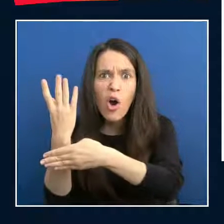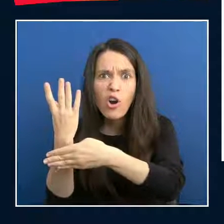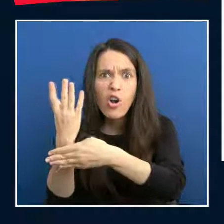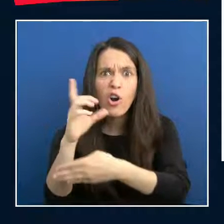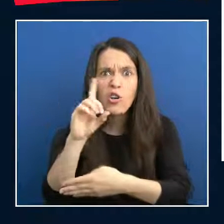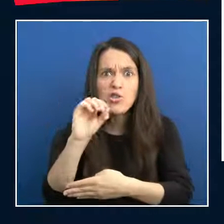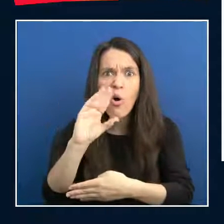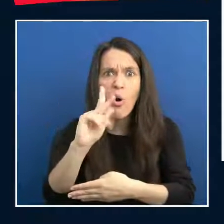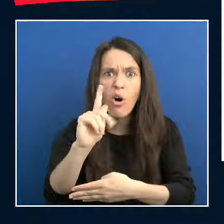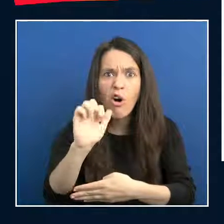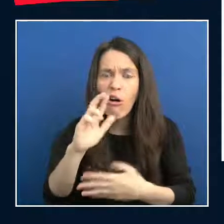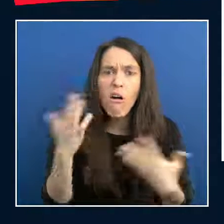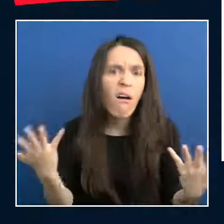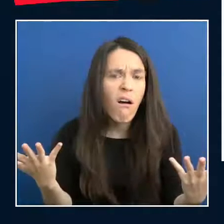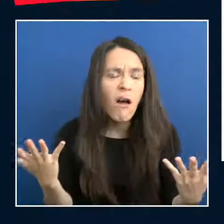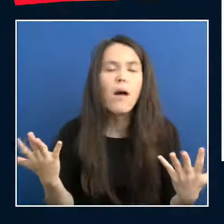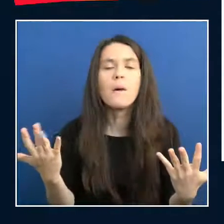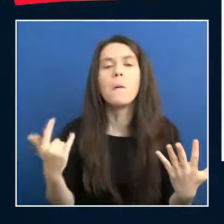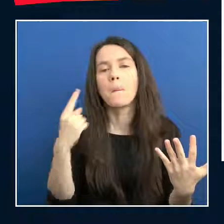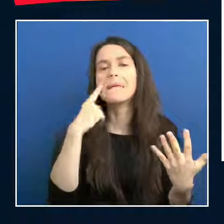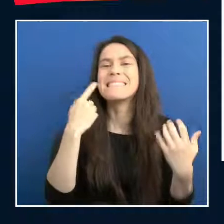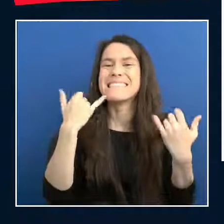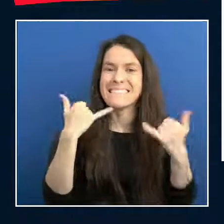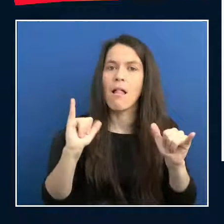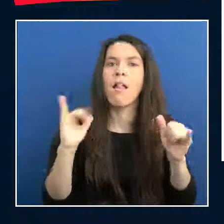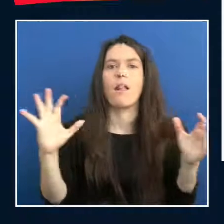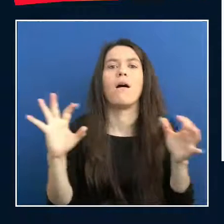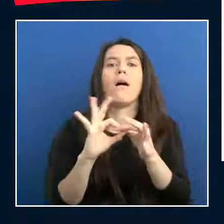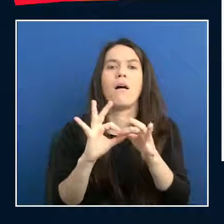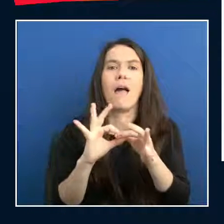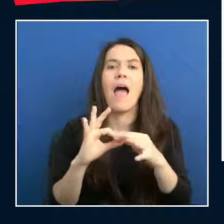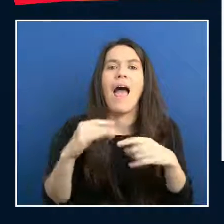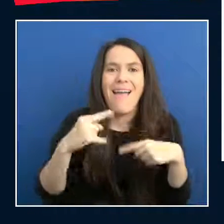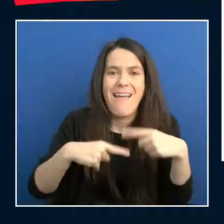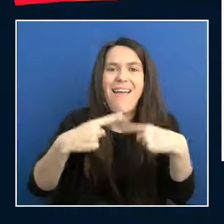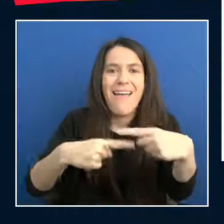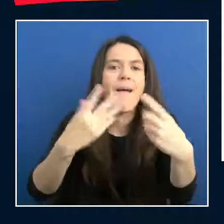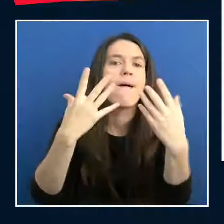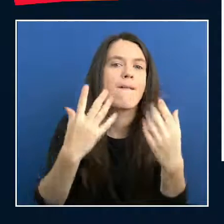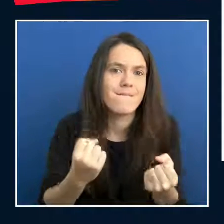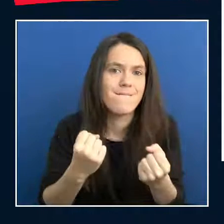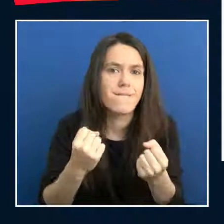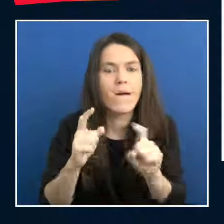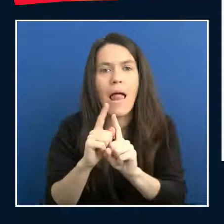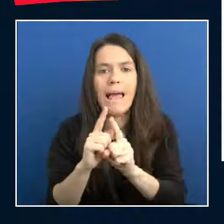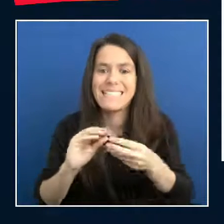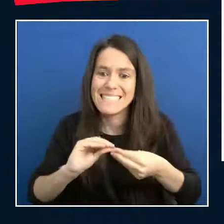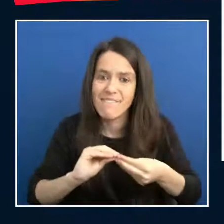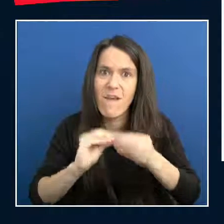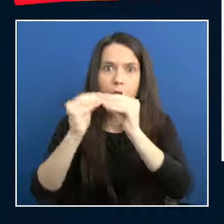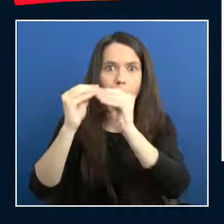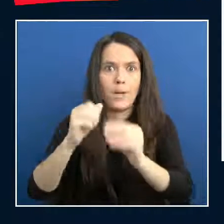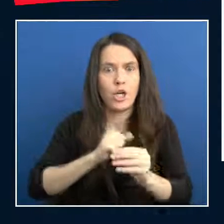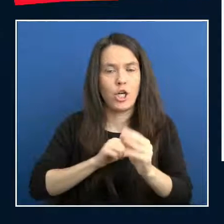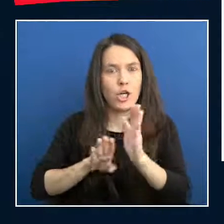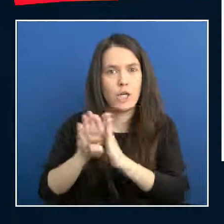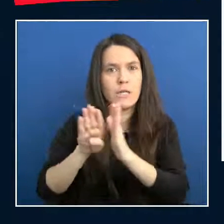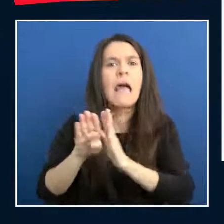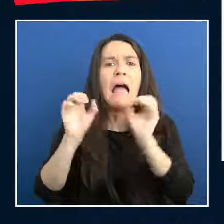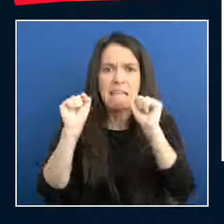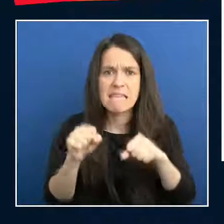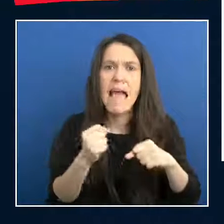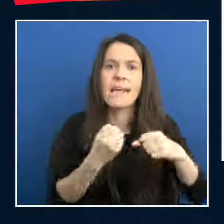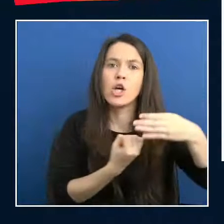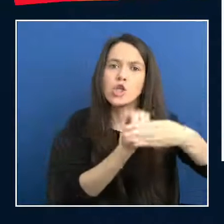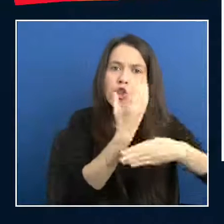it's still running with Docker containers. So you still, as a developer, I still do my Dockerfiles or equivalents